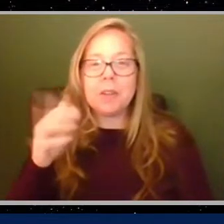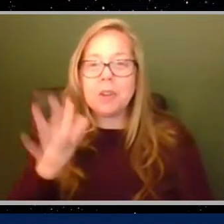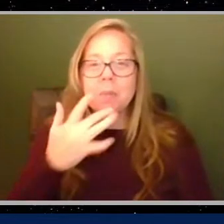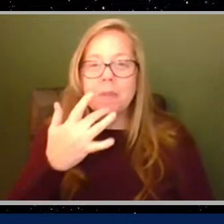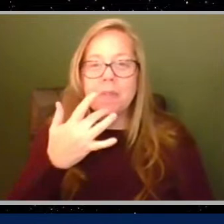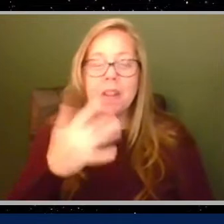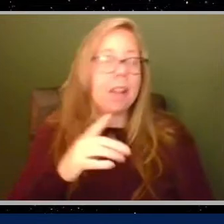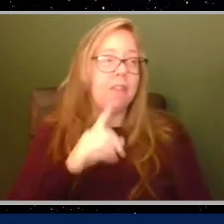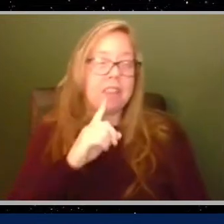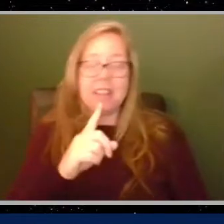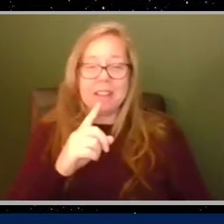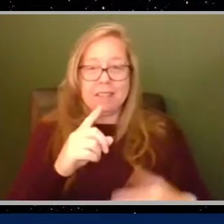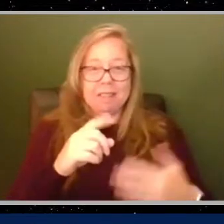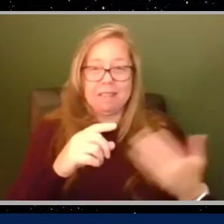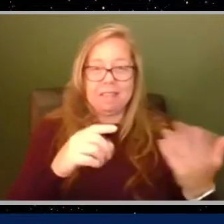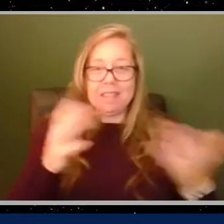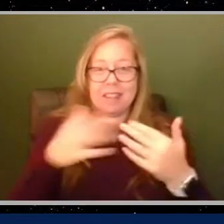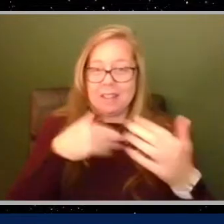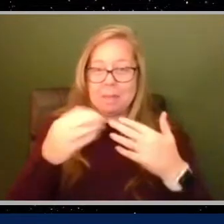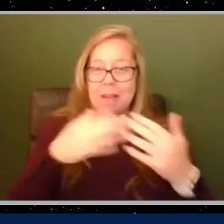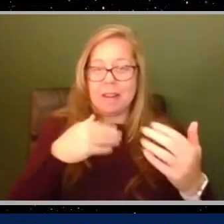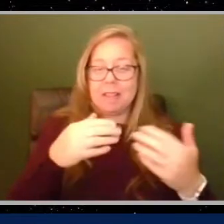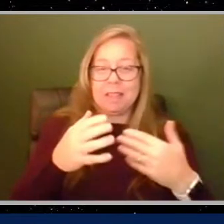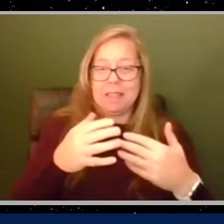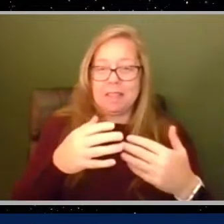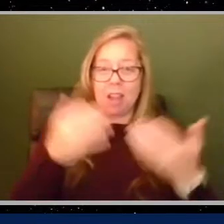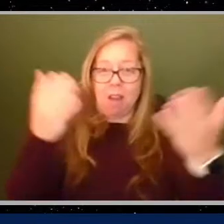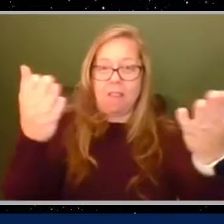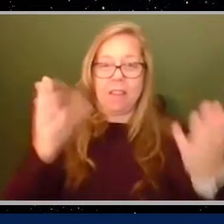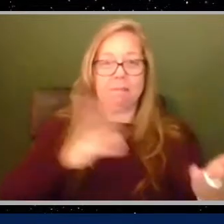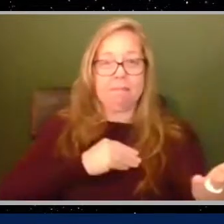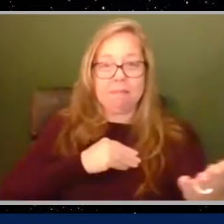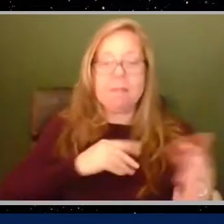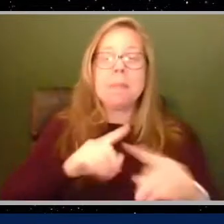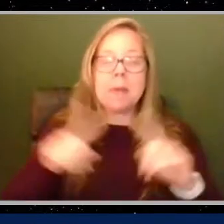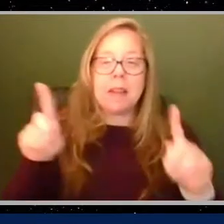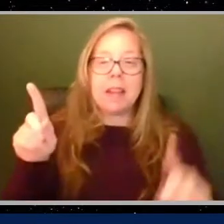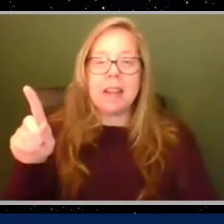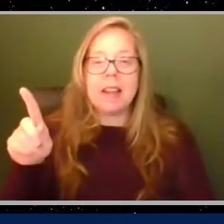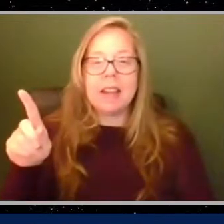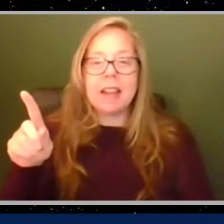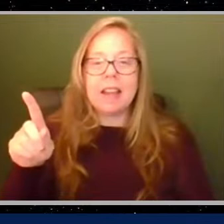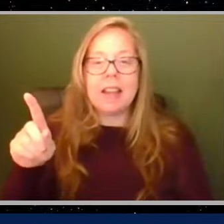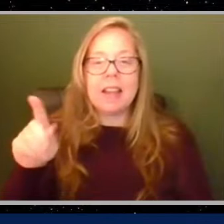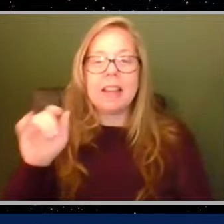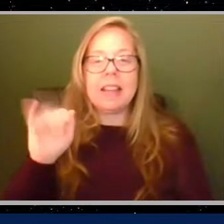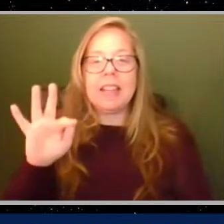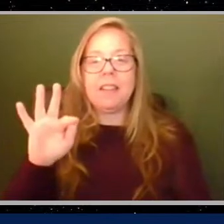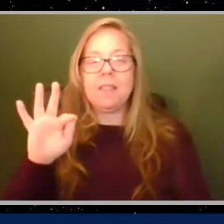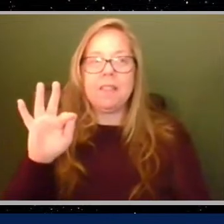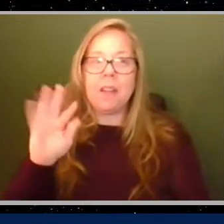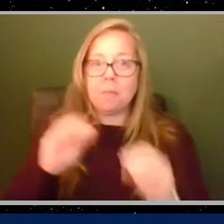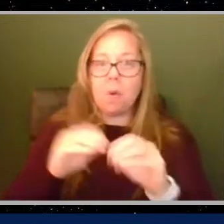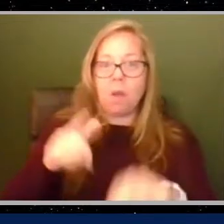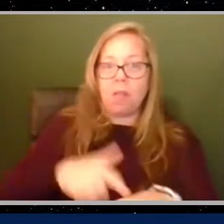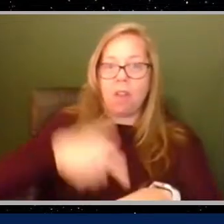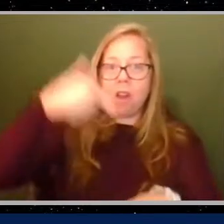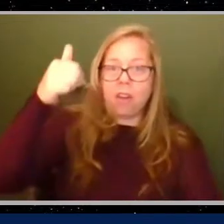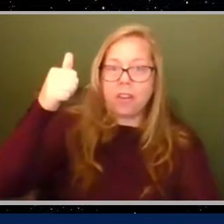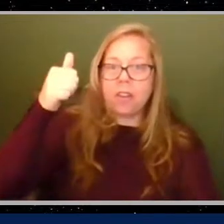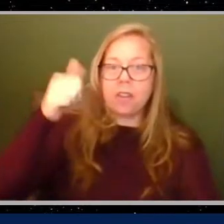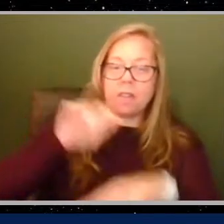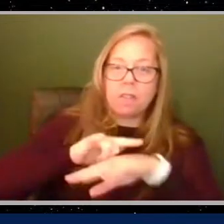take whoever's offering, that's for sure. I think the biggest thing is that there's, if you go on a longer duration flight, there's lots of